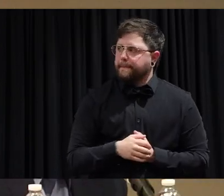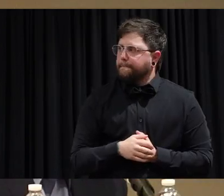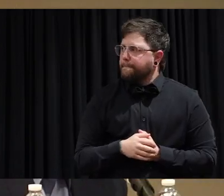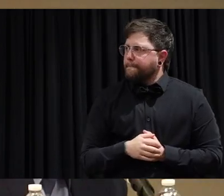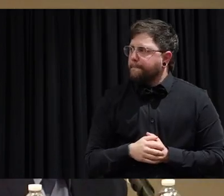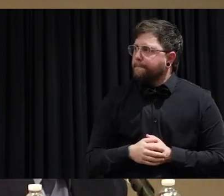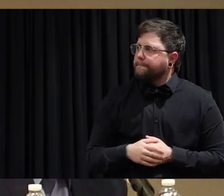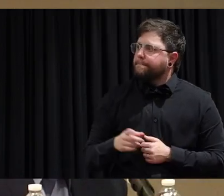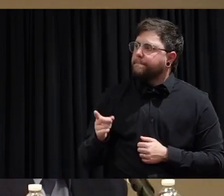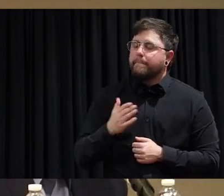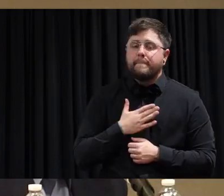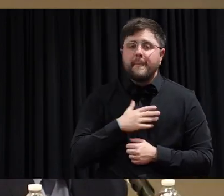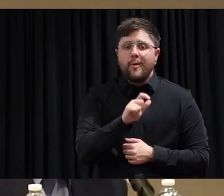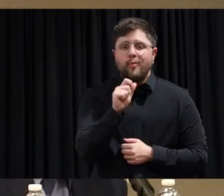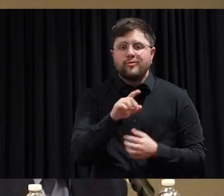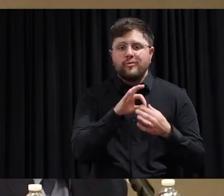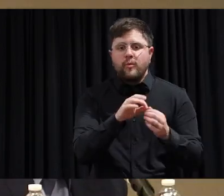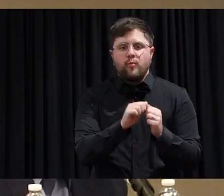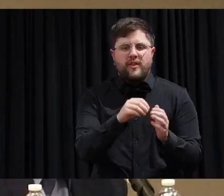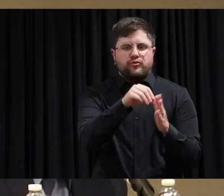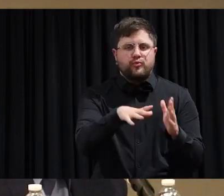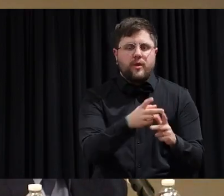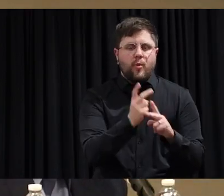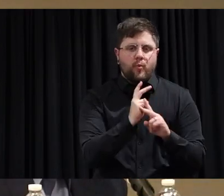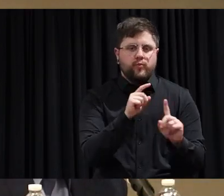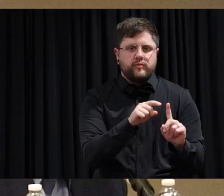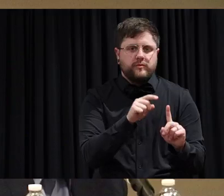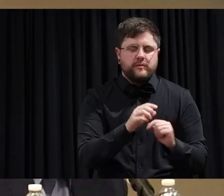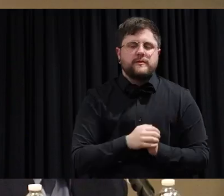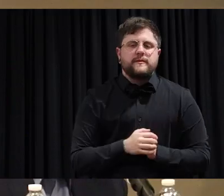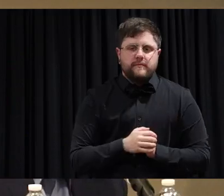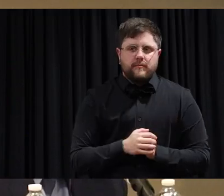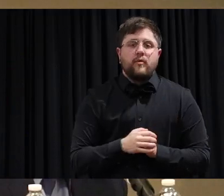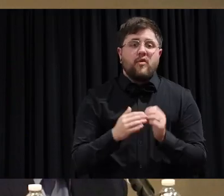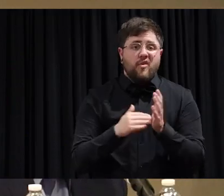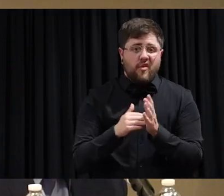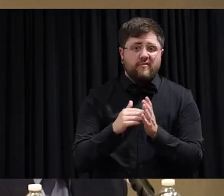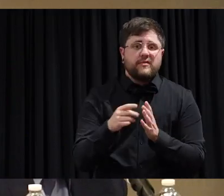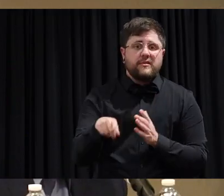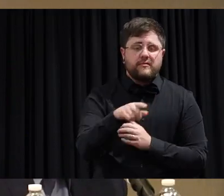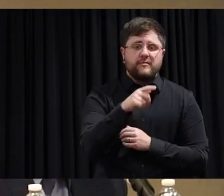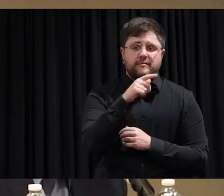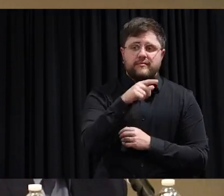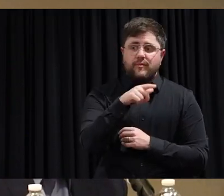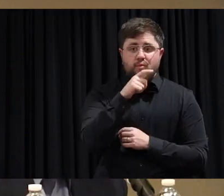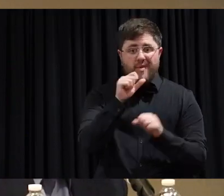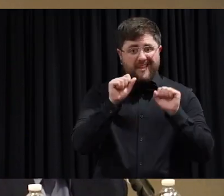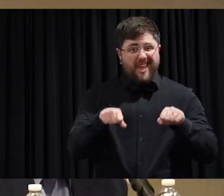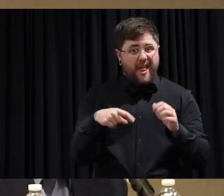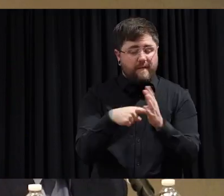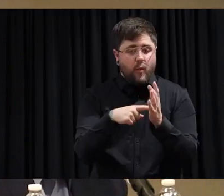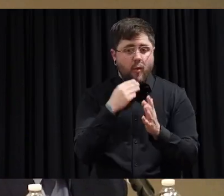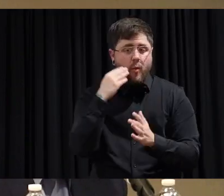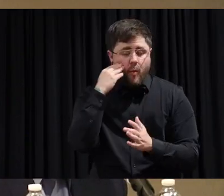My question surrounds those with student loans. So quite often, those who can afford a